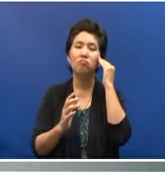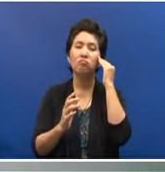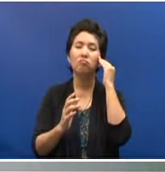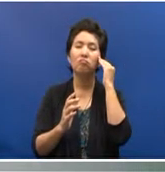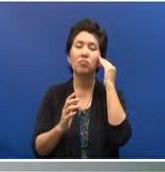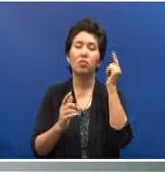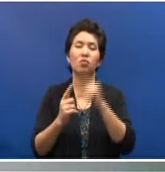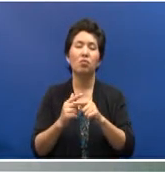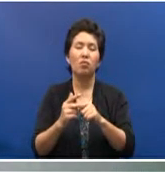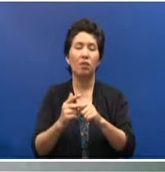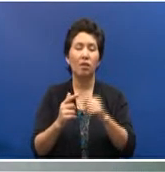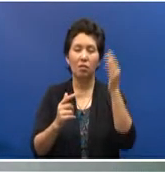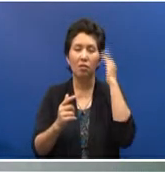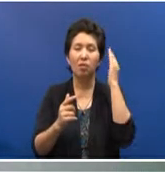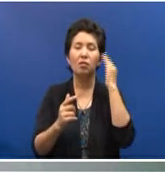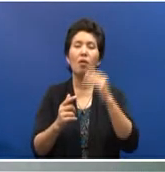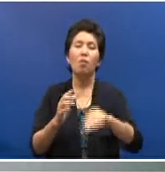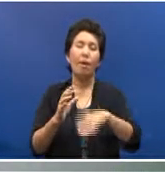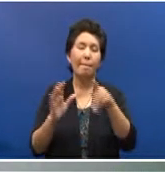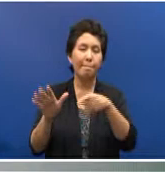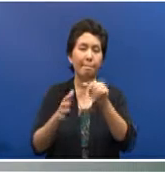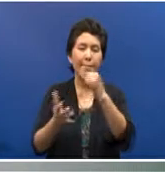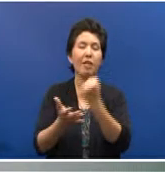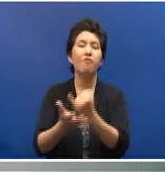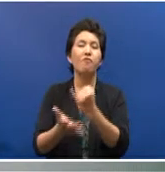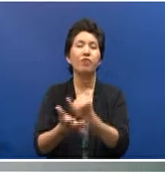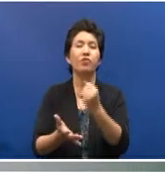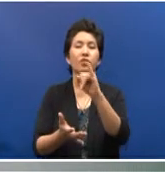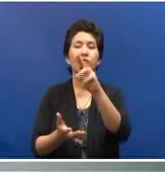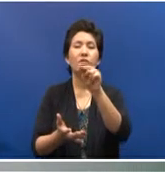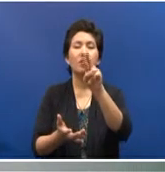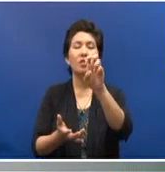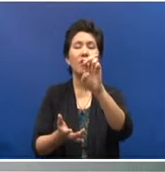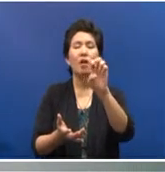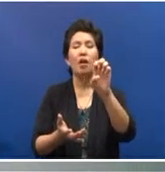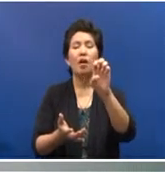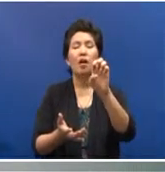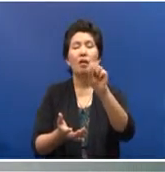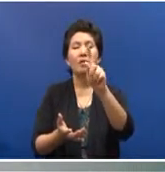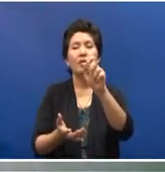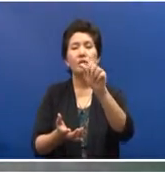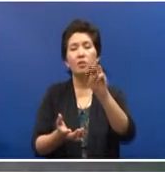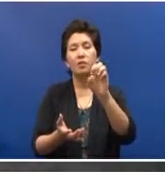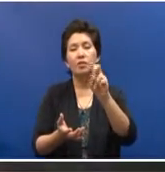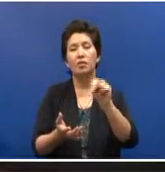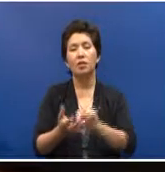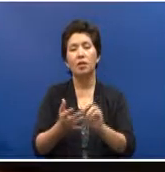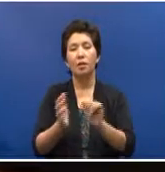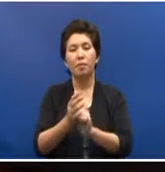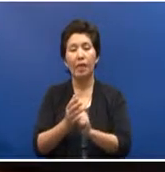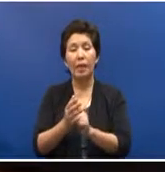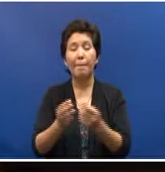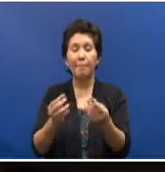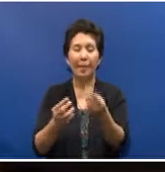invest their time and energy for such purposes. Okay, and then protecting a piece